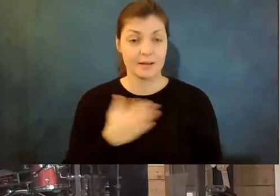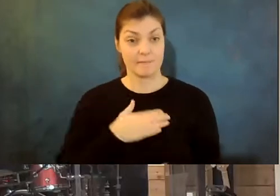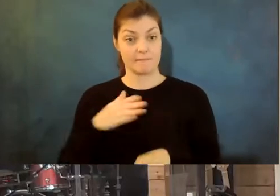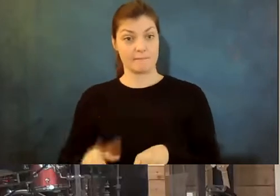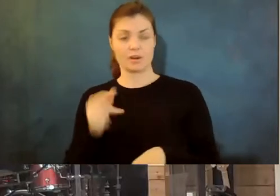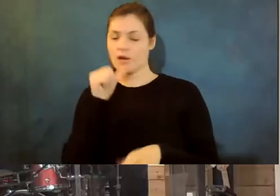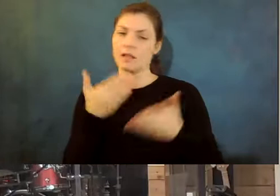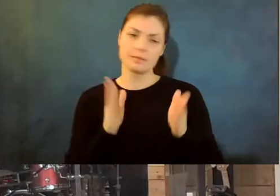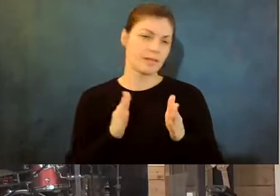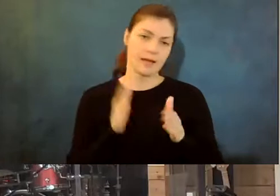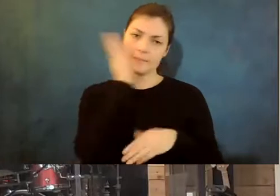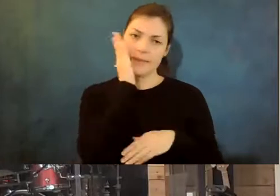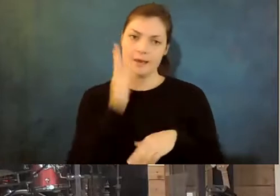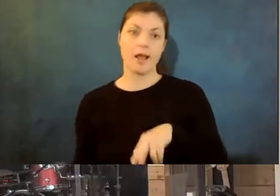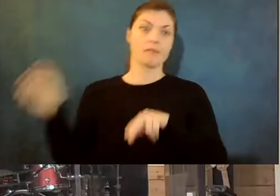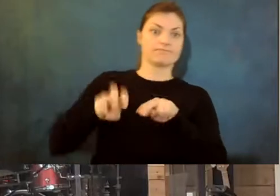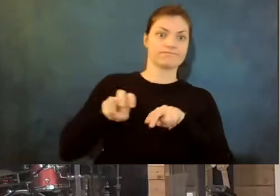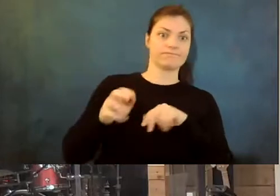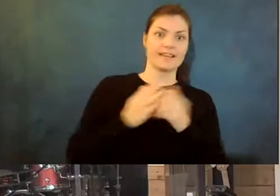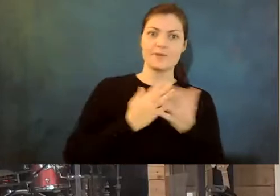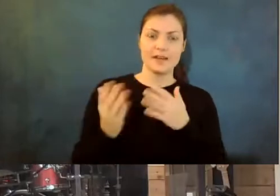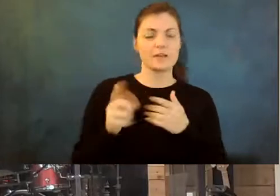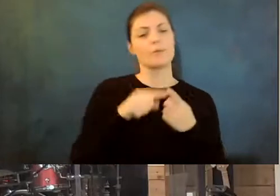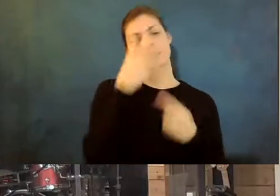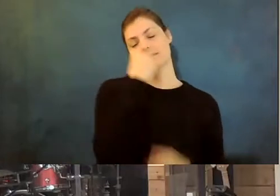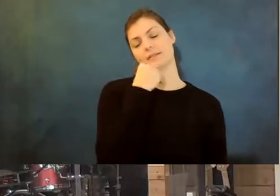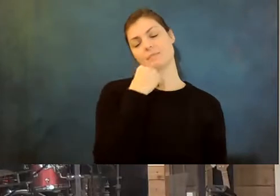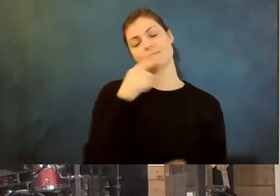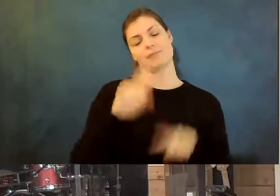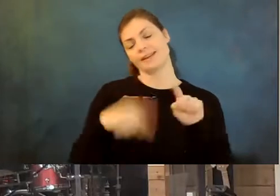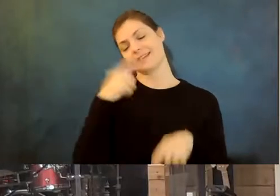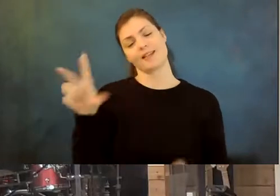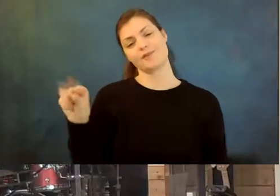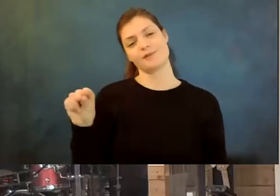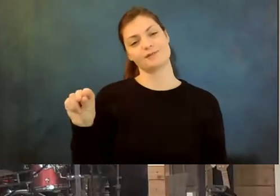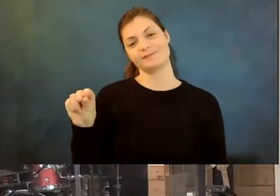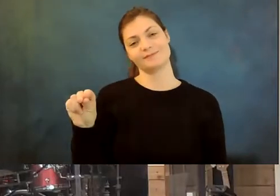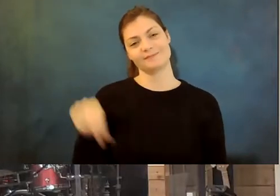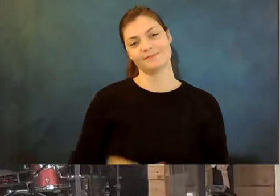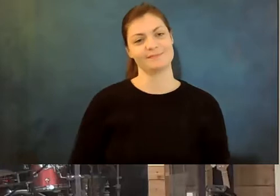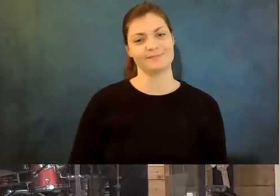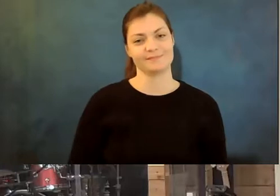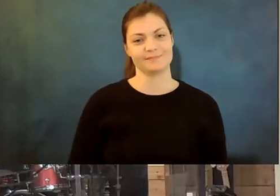dog's not allowed in the bed, but she finds me because when I'm asleep, I can't say no.